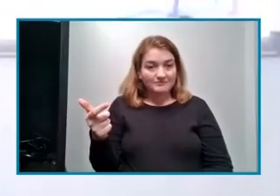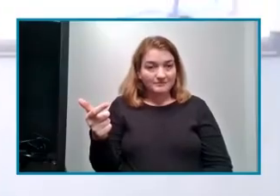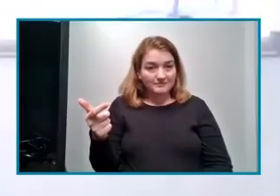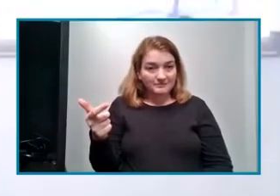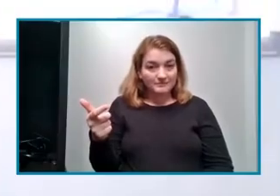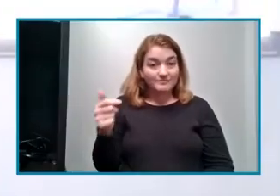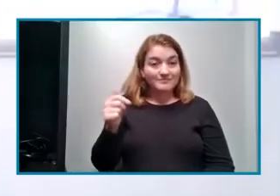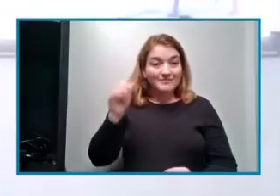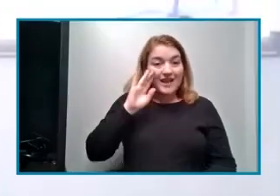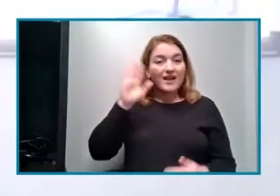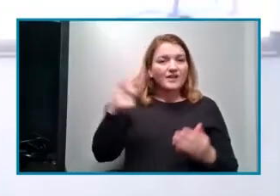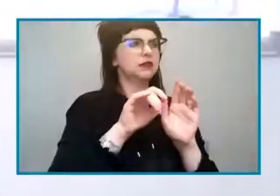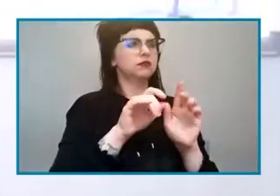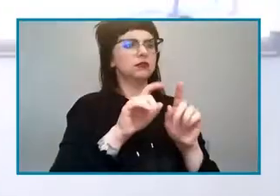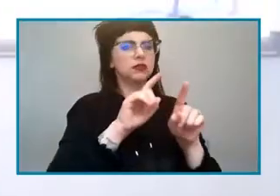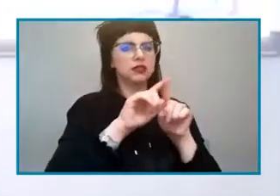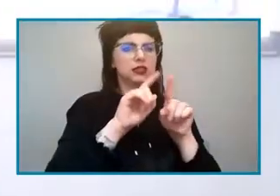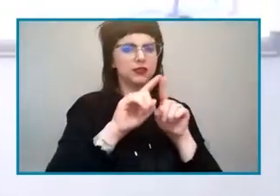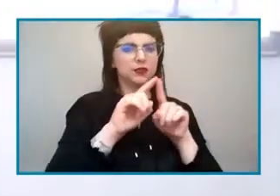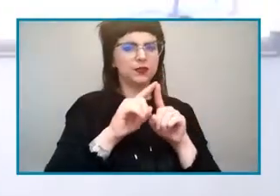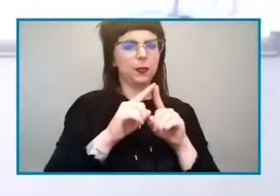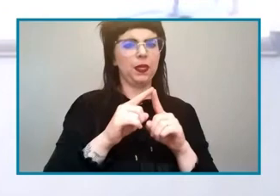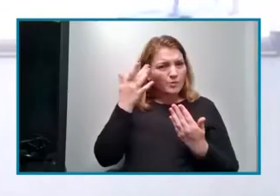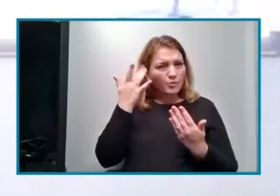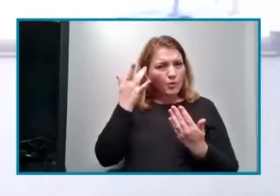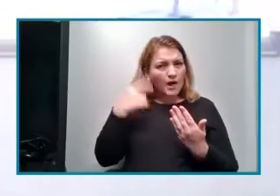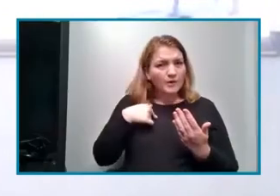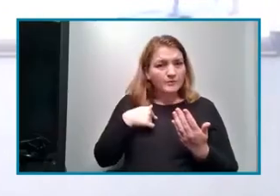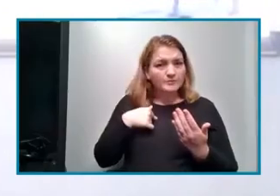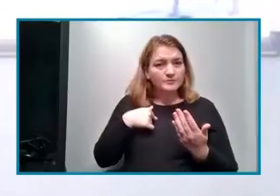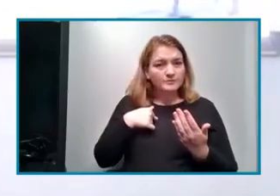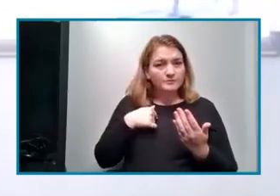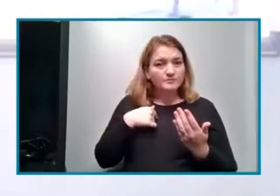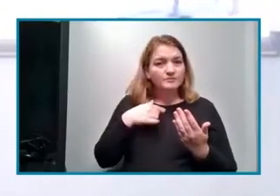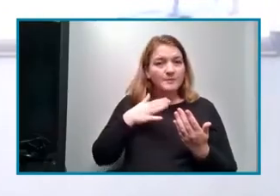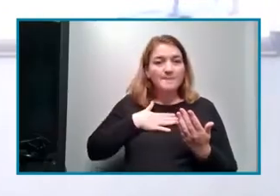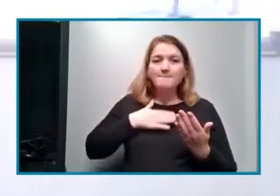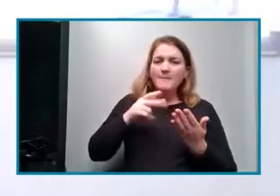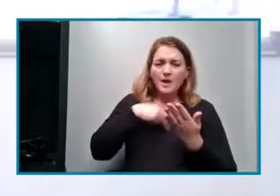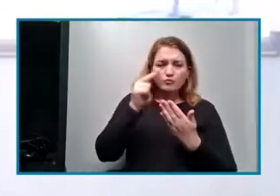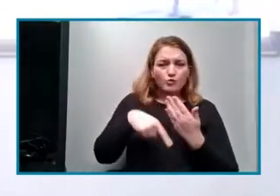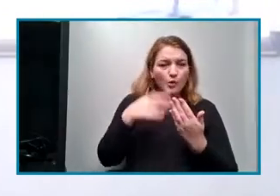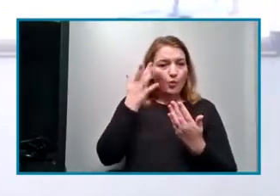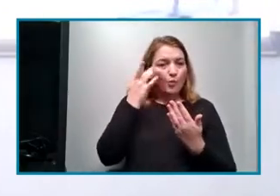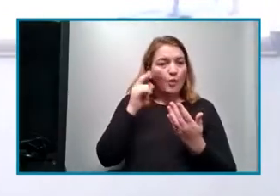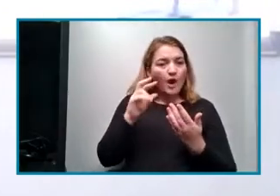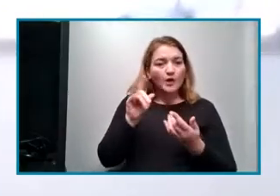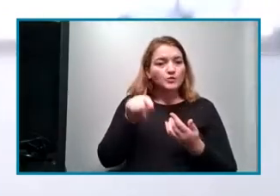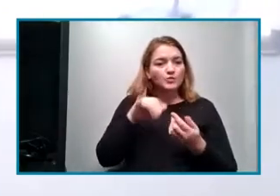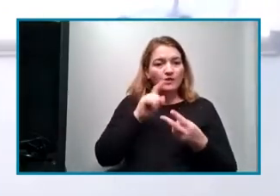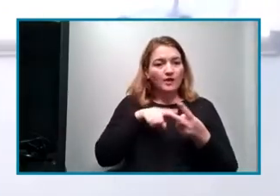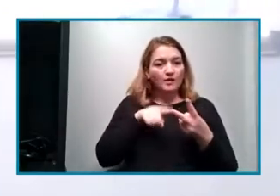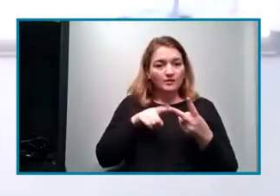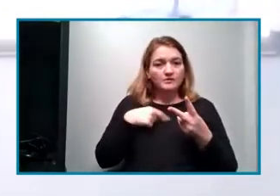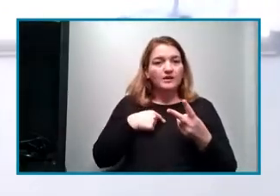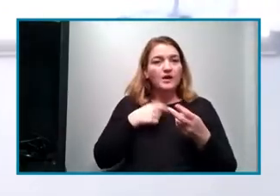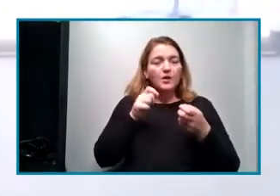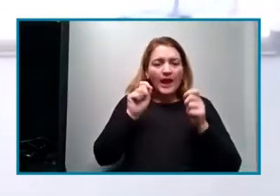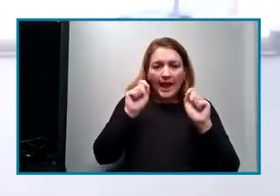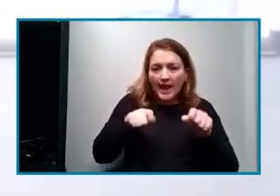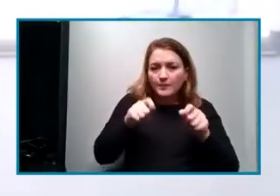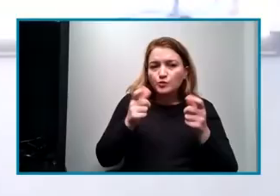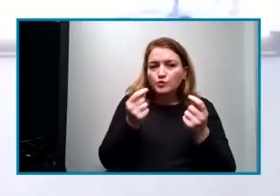Well, why do we do this, right? Is it because we've always done it, et cetera? And so we were actually able to fine tune a lot of our